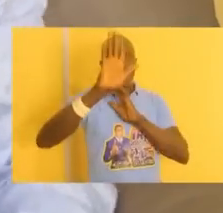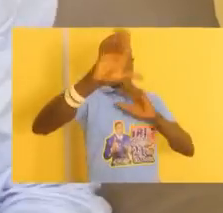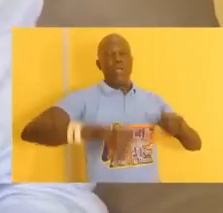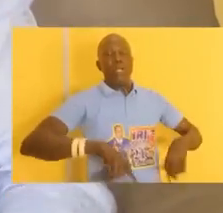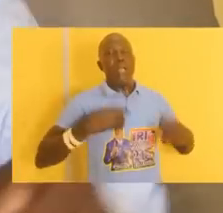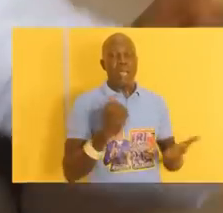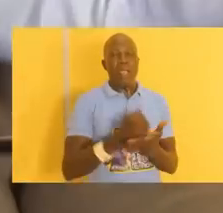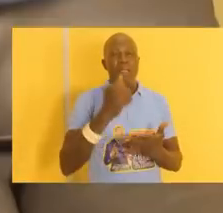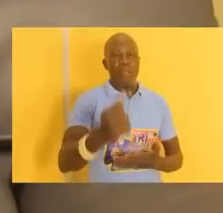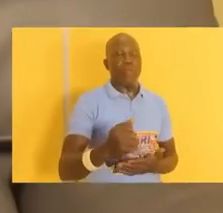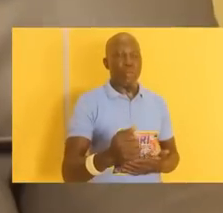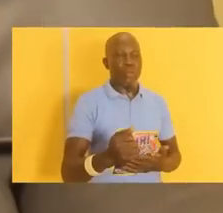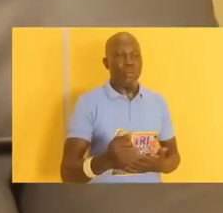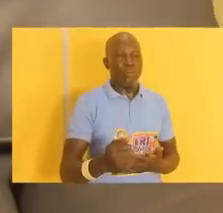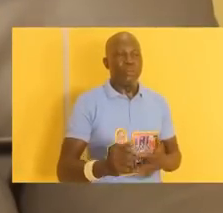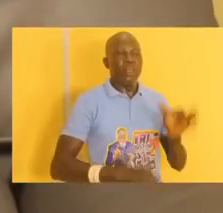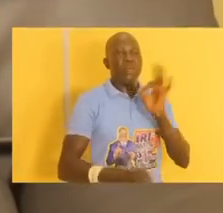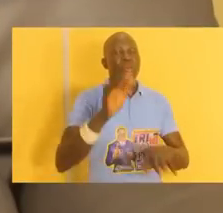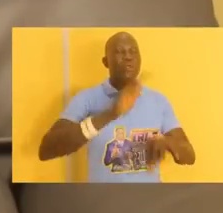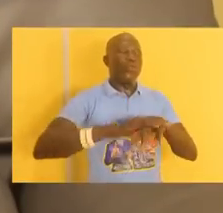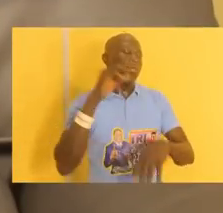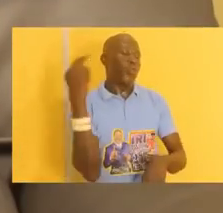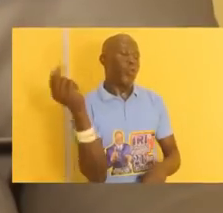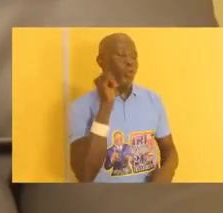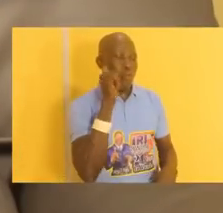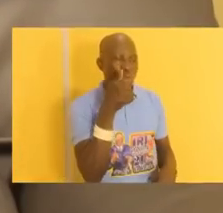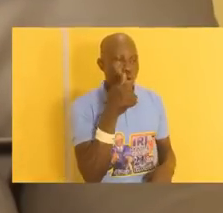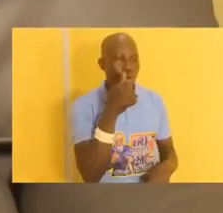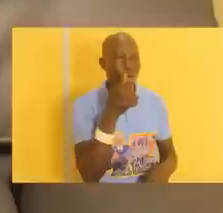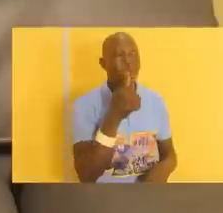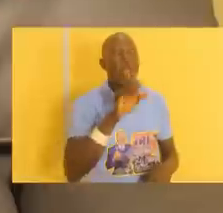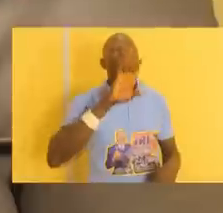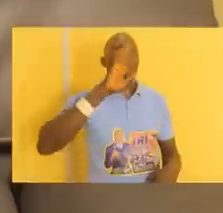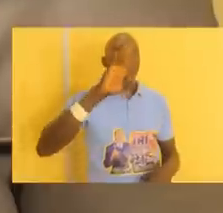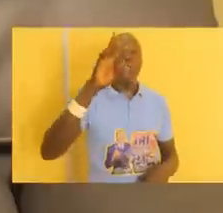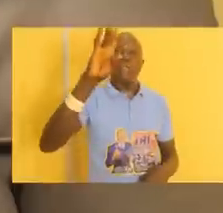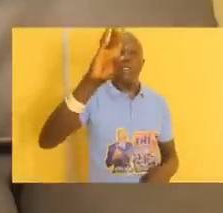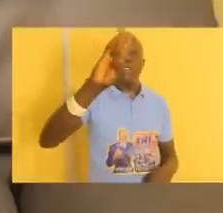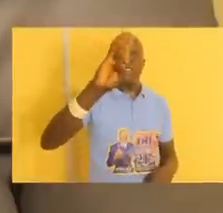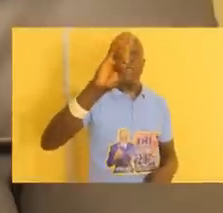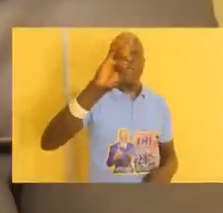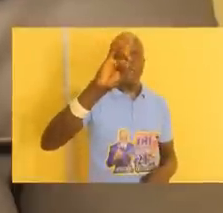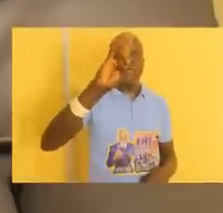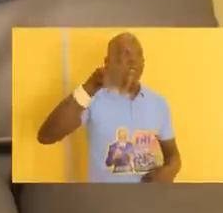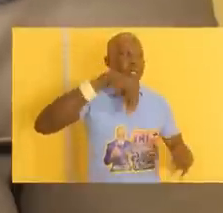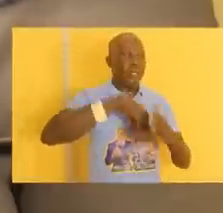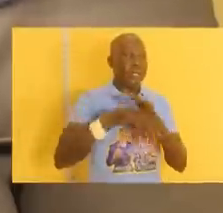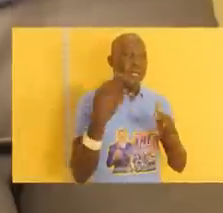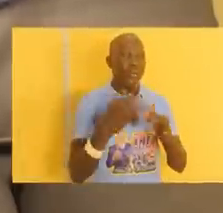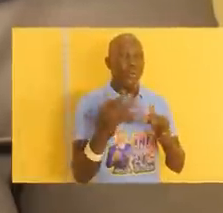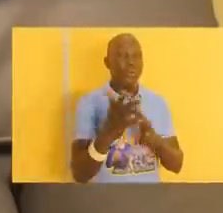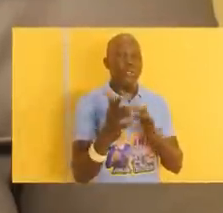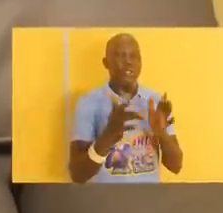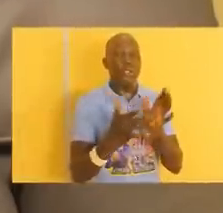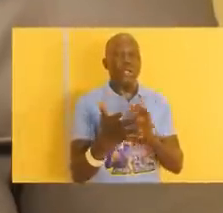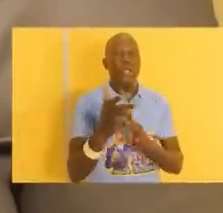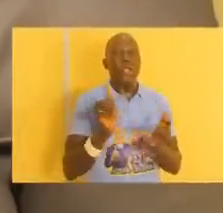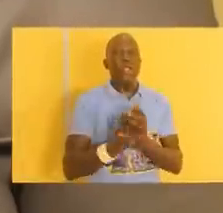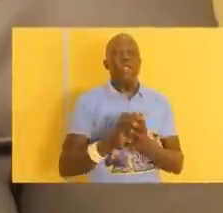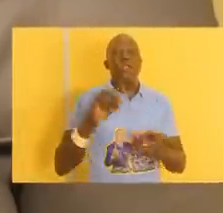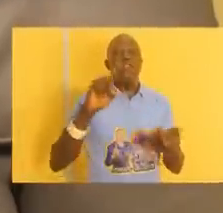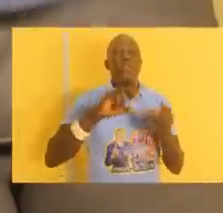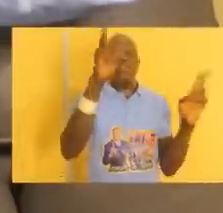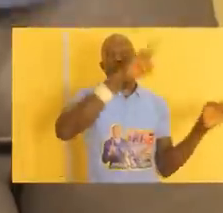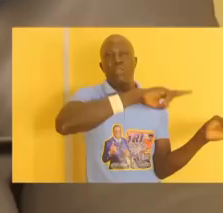are come upon you. How about your life? Tomorrow, I get on the 7. It will be on the 7. In the name of Jesus, it will be powerful. So, Oruo,